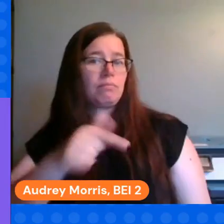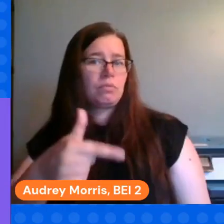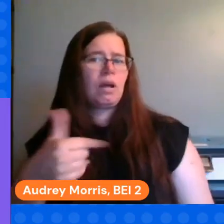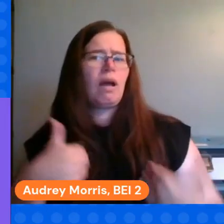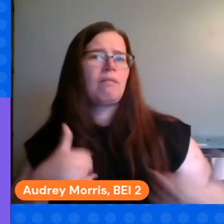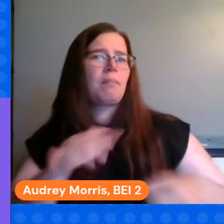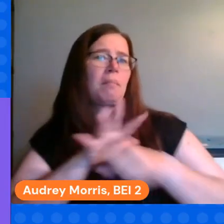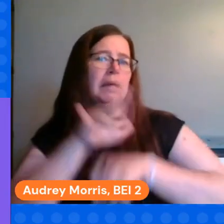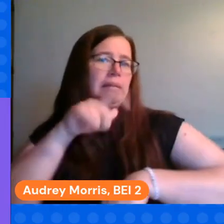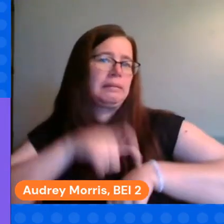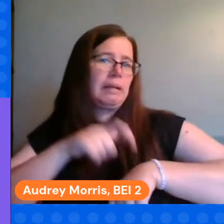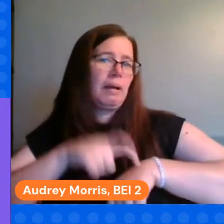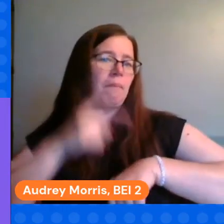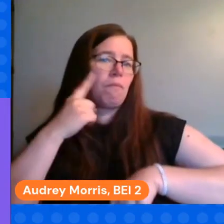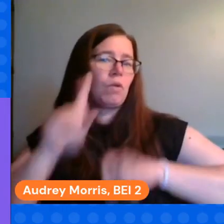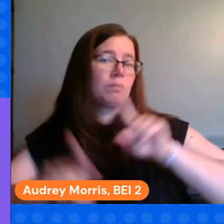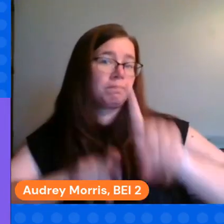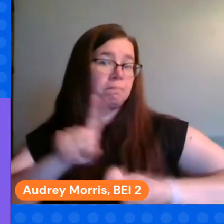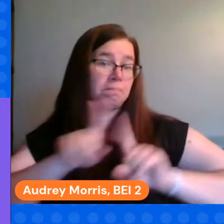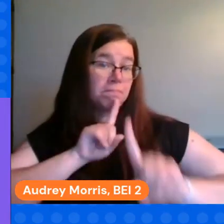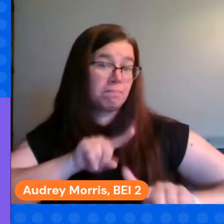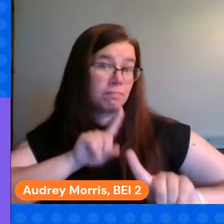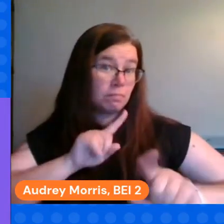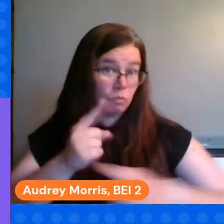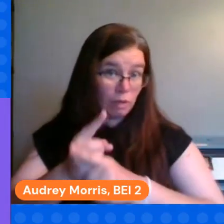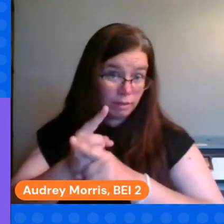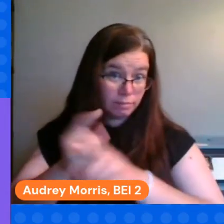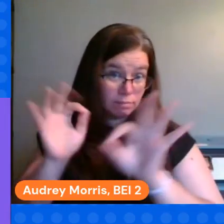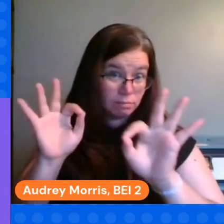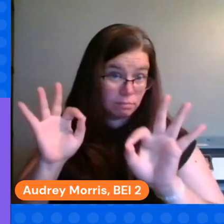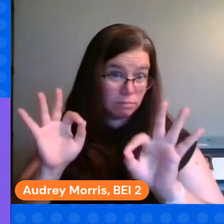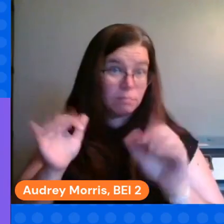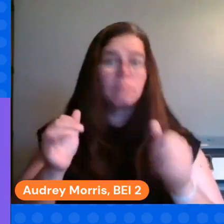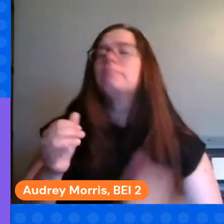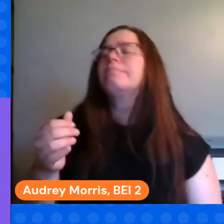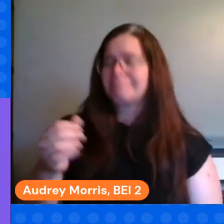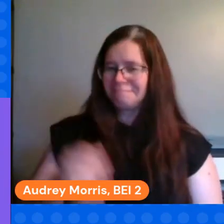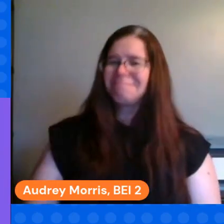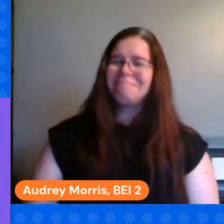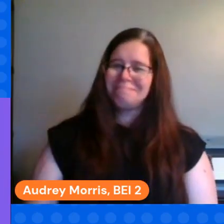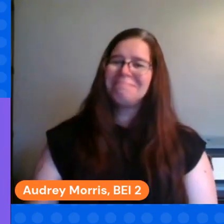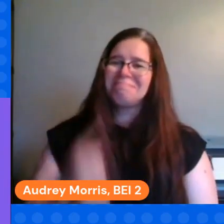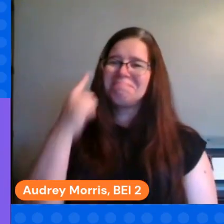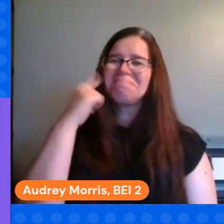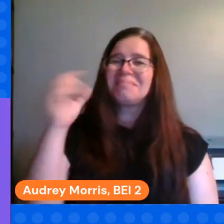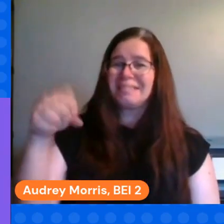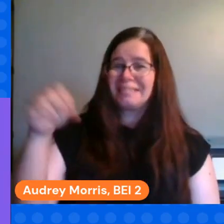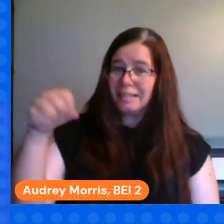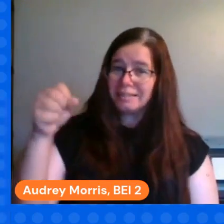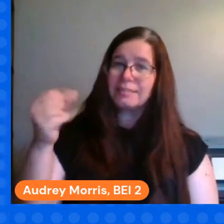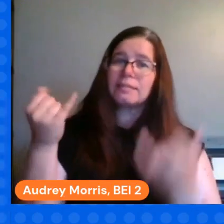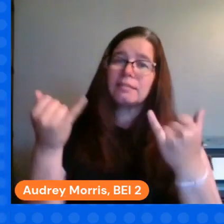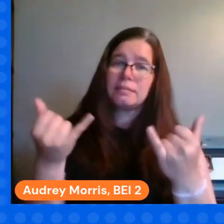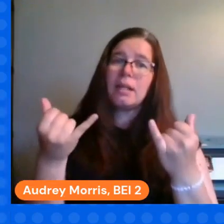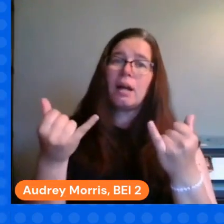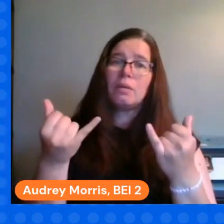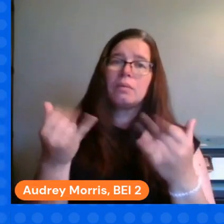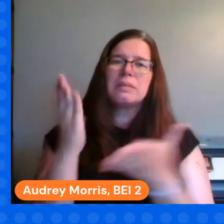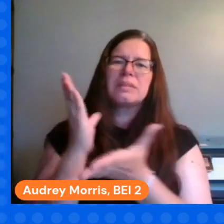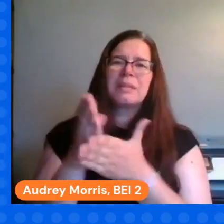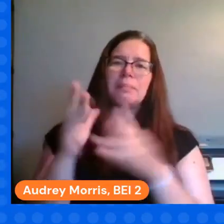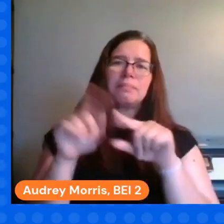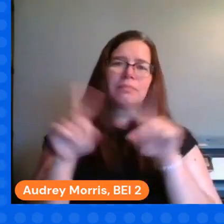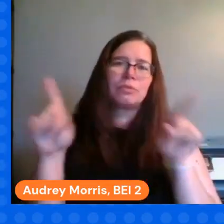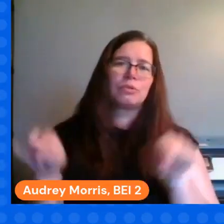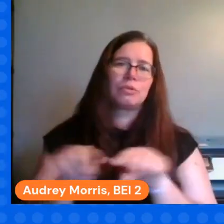some Q&A. Is that right? Mm-hmm. Yes, that sounds good. I think now we can even stop sharing the screen there and